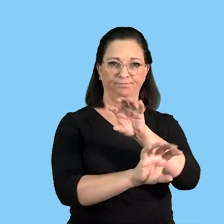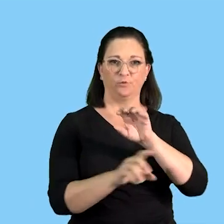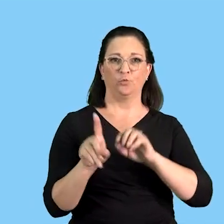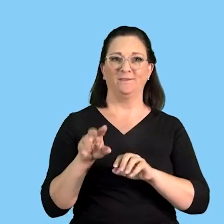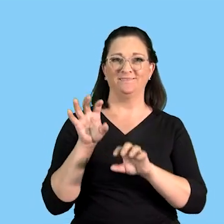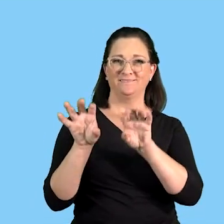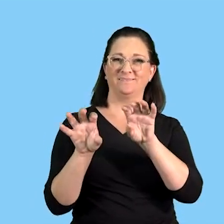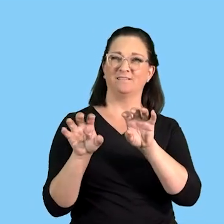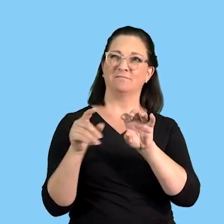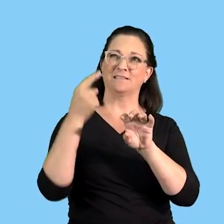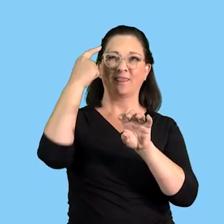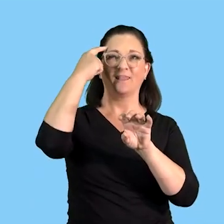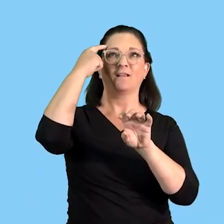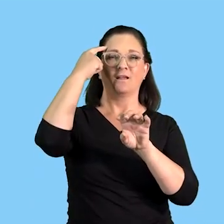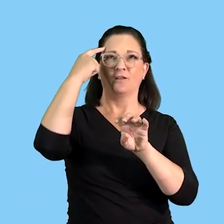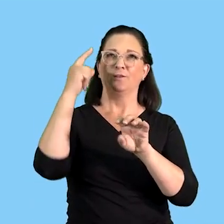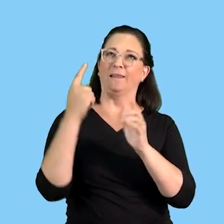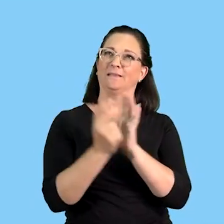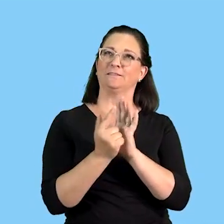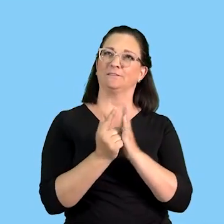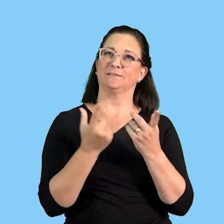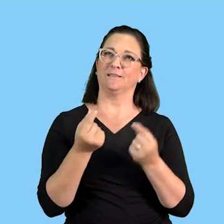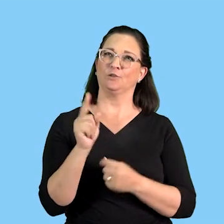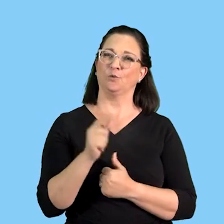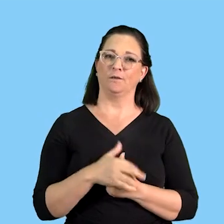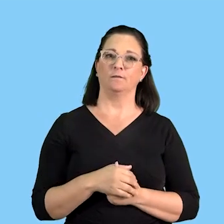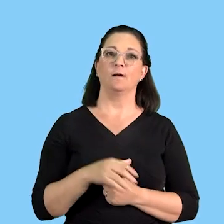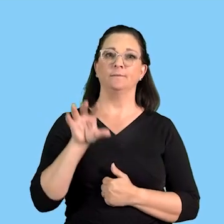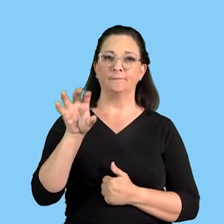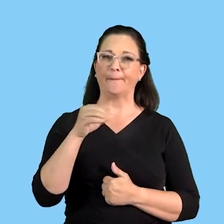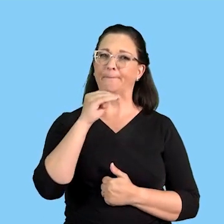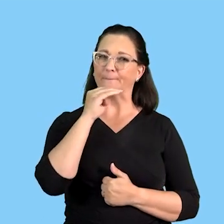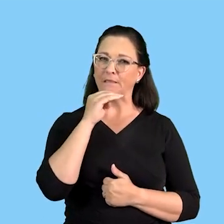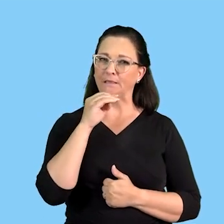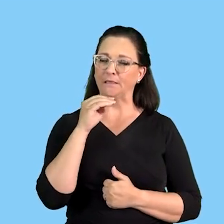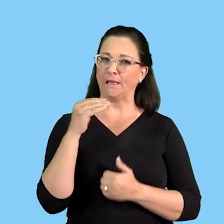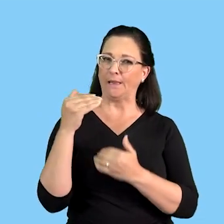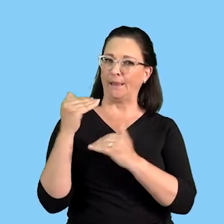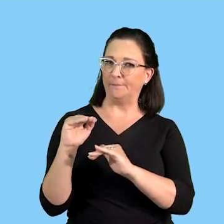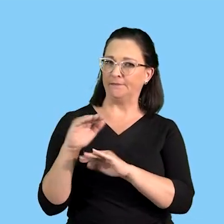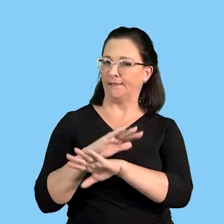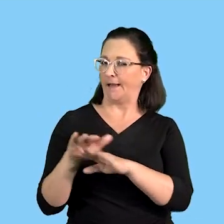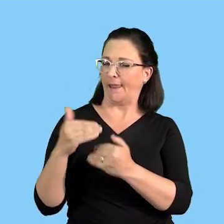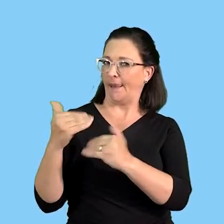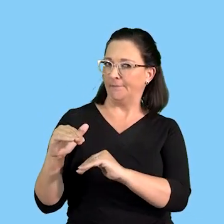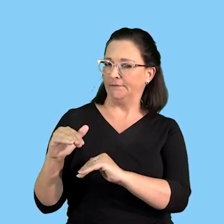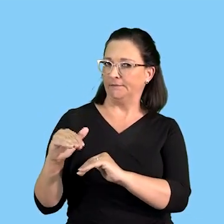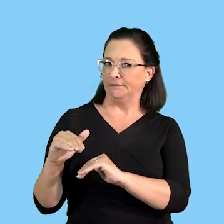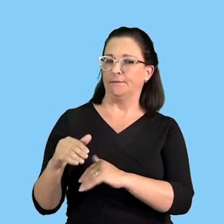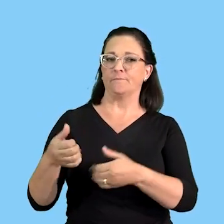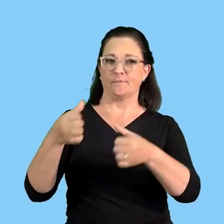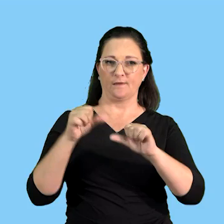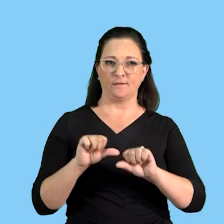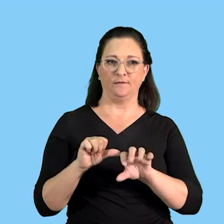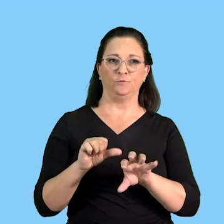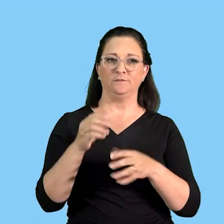to think about what we went through during our lesson. We looked into the meaning of limited and unlimited liability.